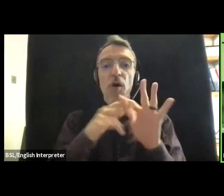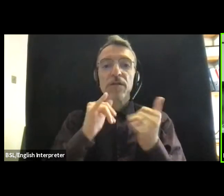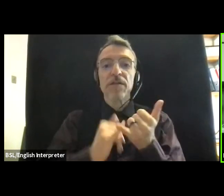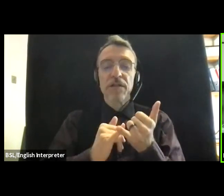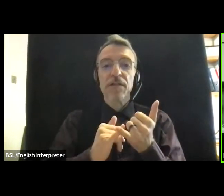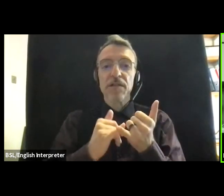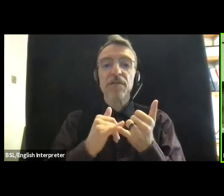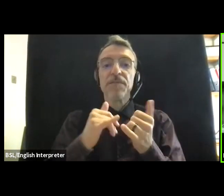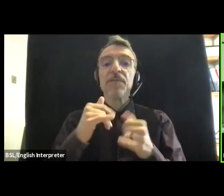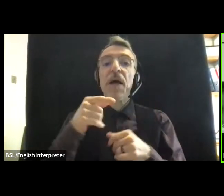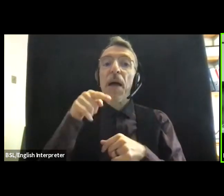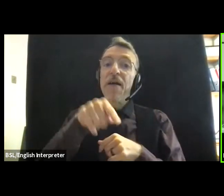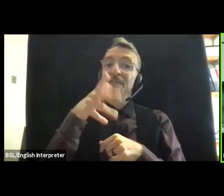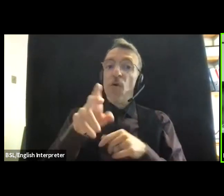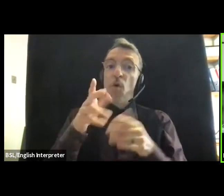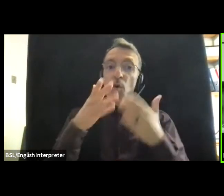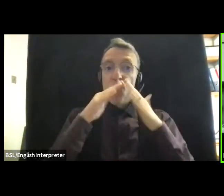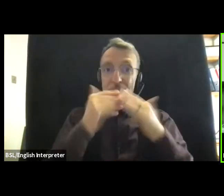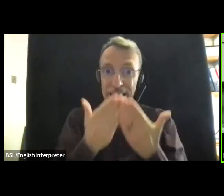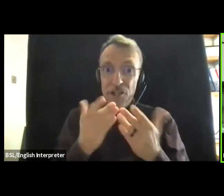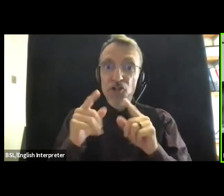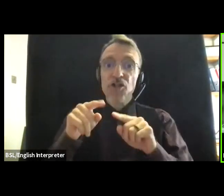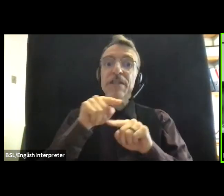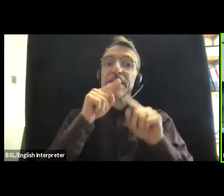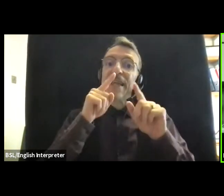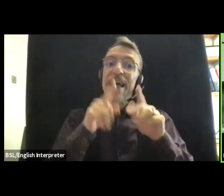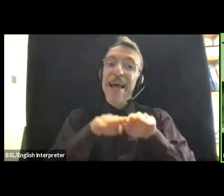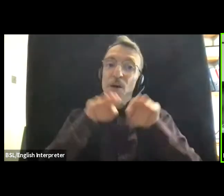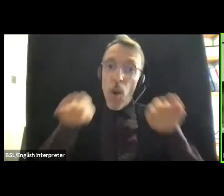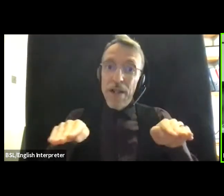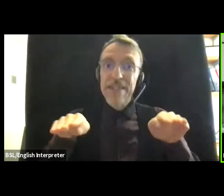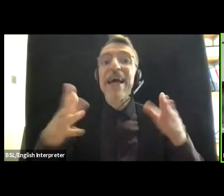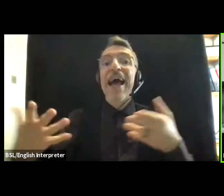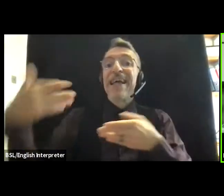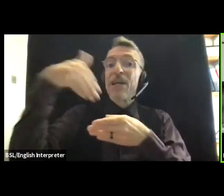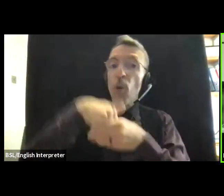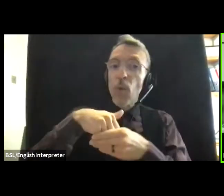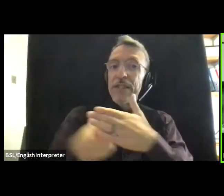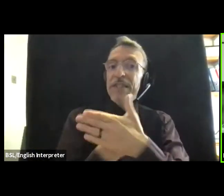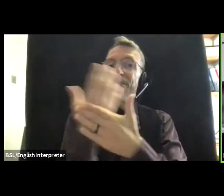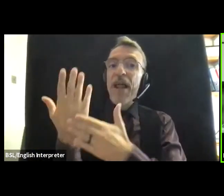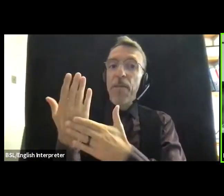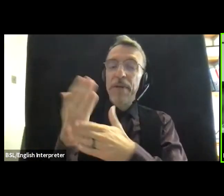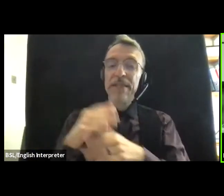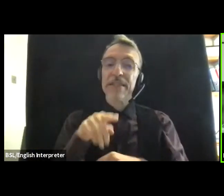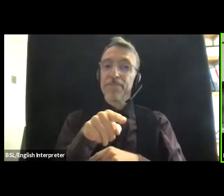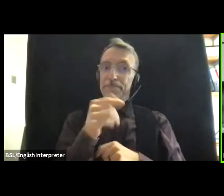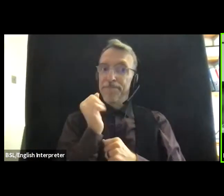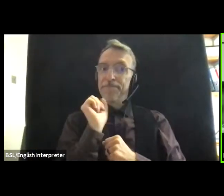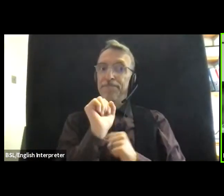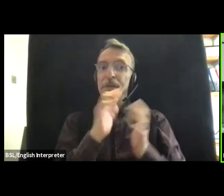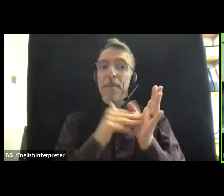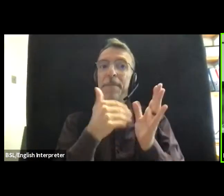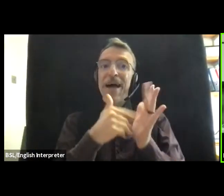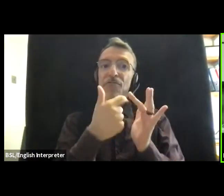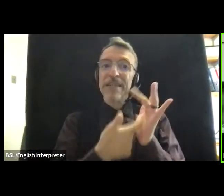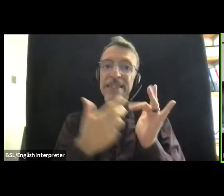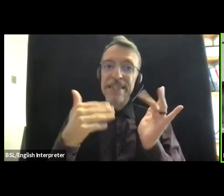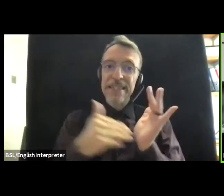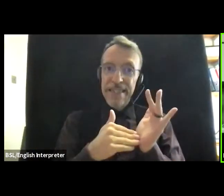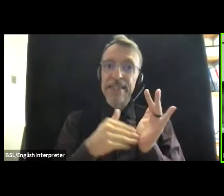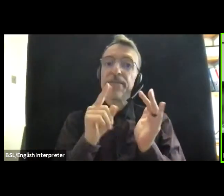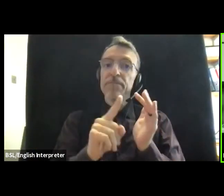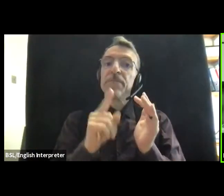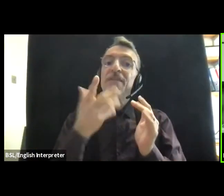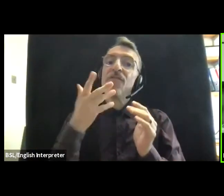Coalition for Religious Equality and Inclusive Development. And she will be speaking on the key policy message